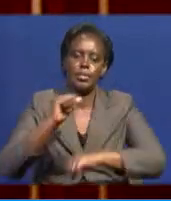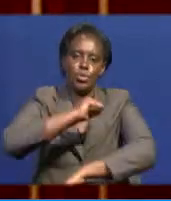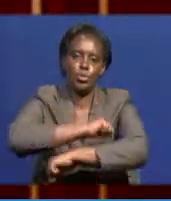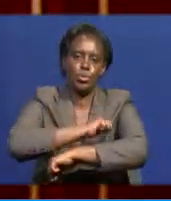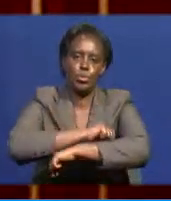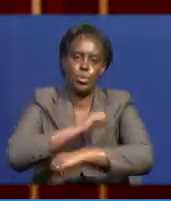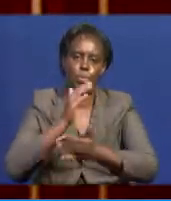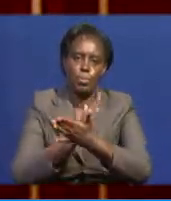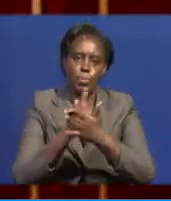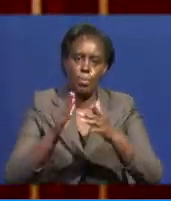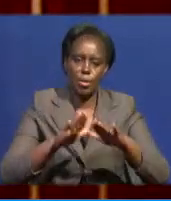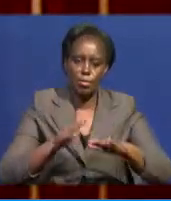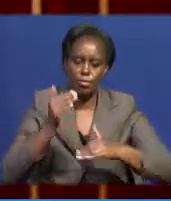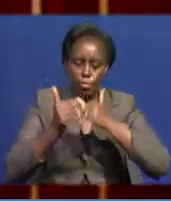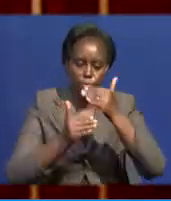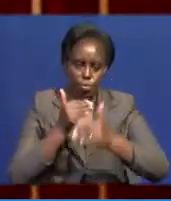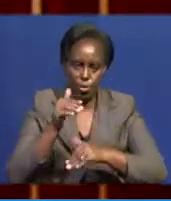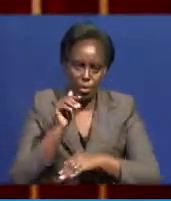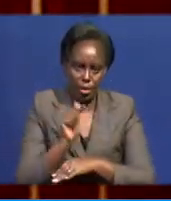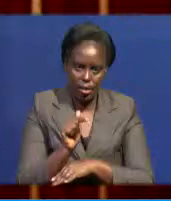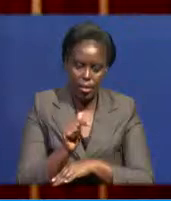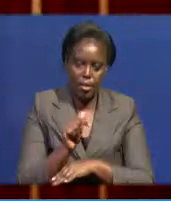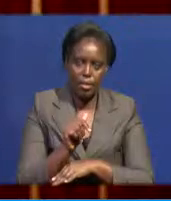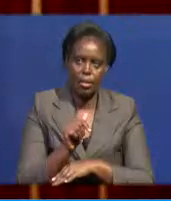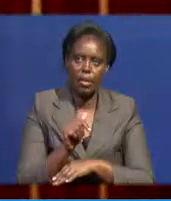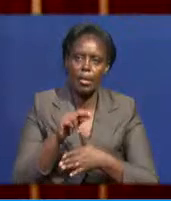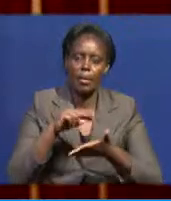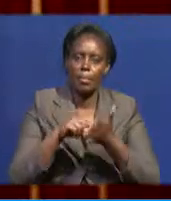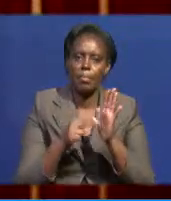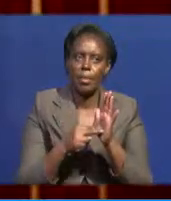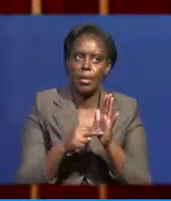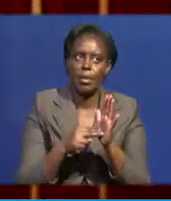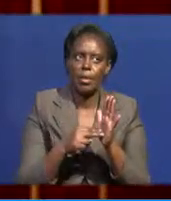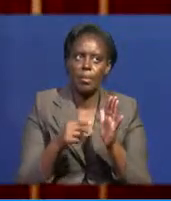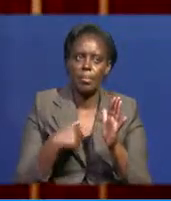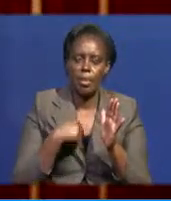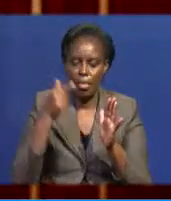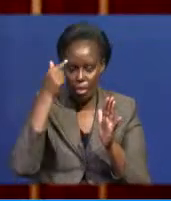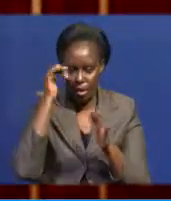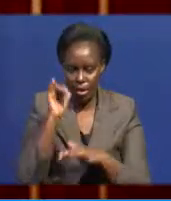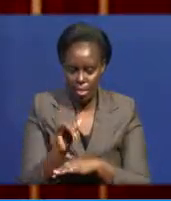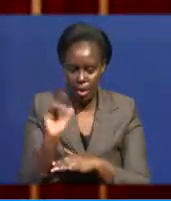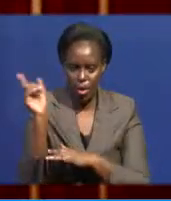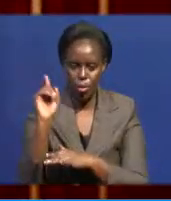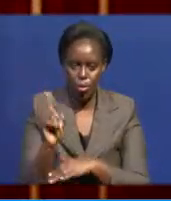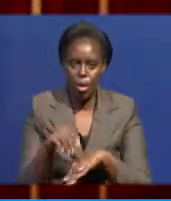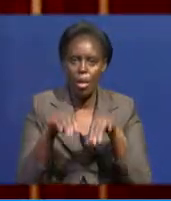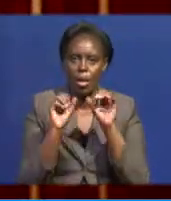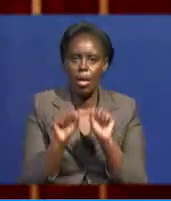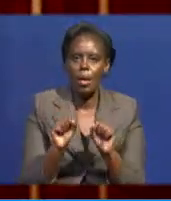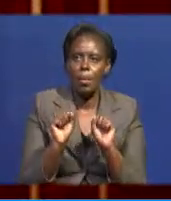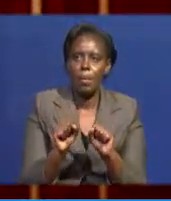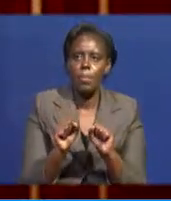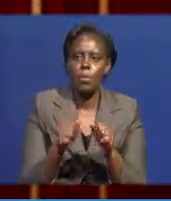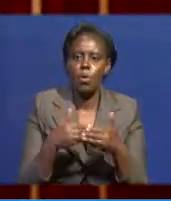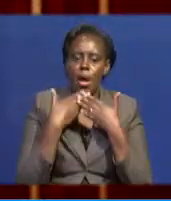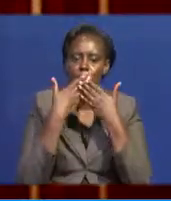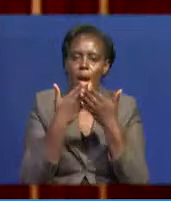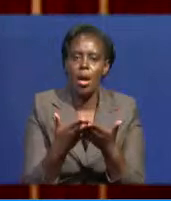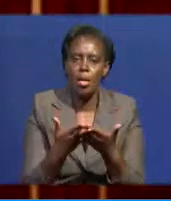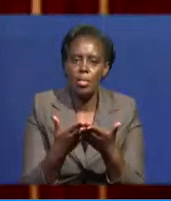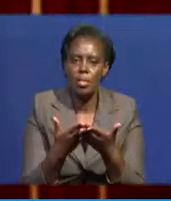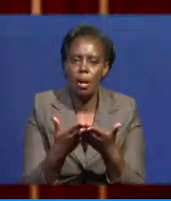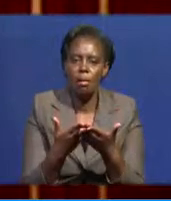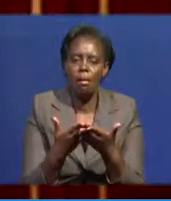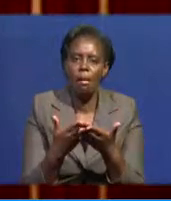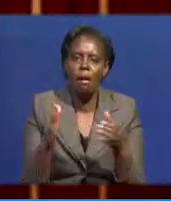part of the adjudication process, and therefore I think that is when we'll be able to respond or to